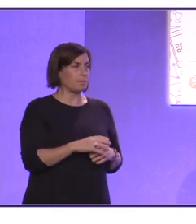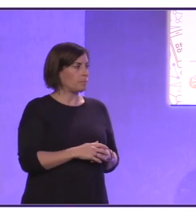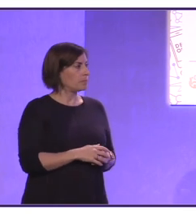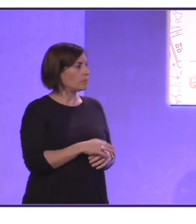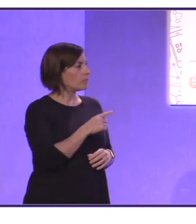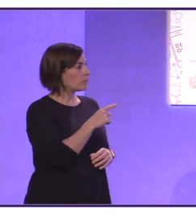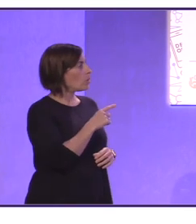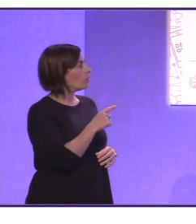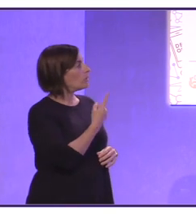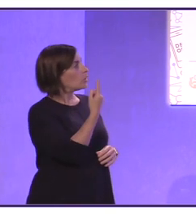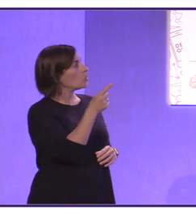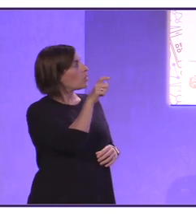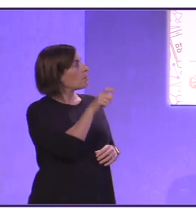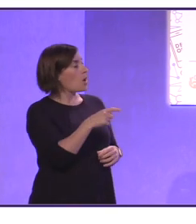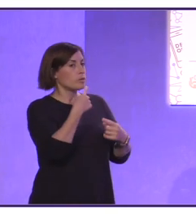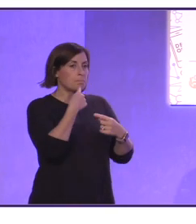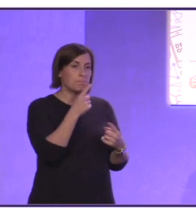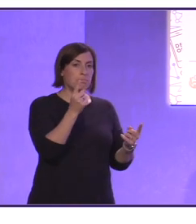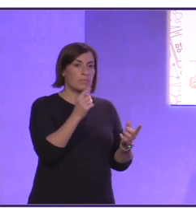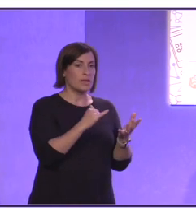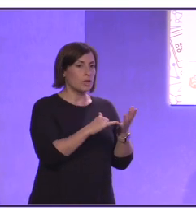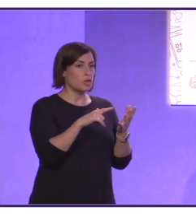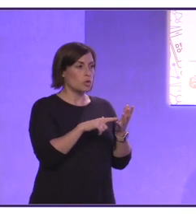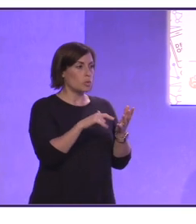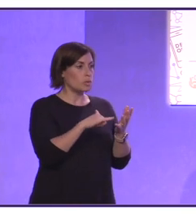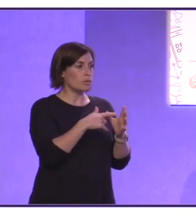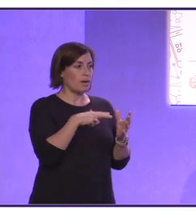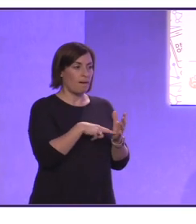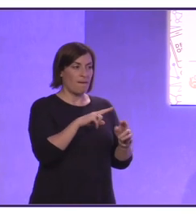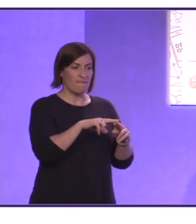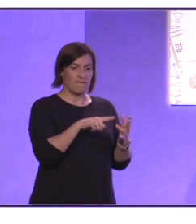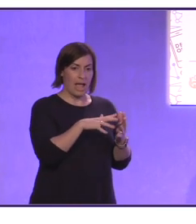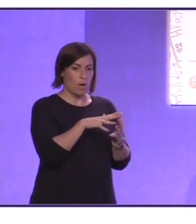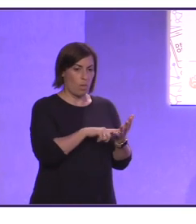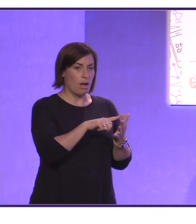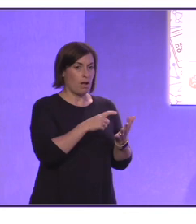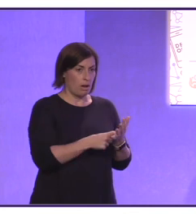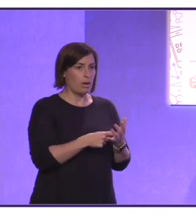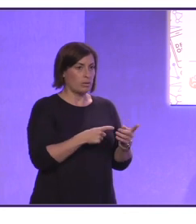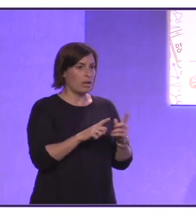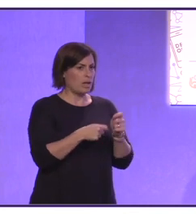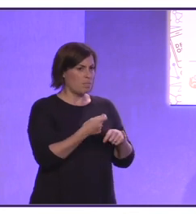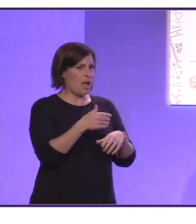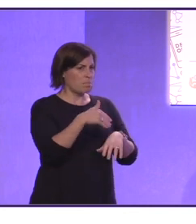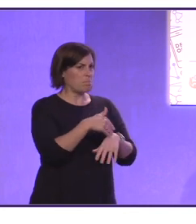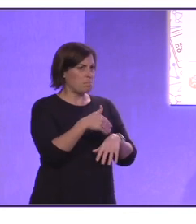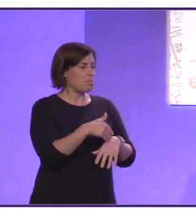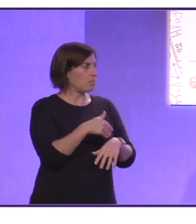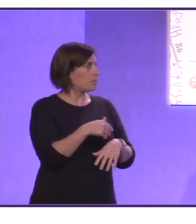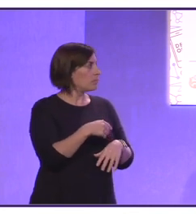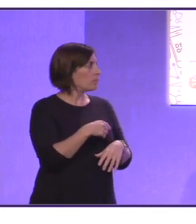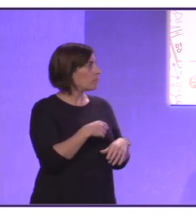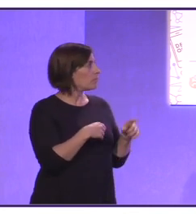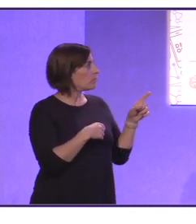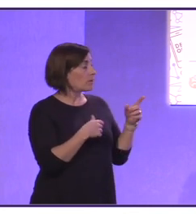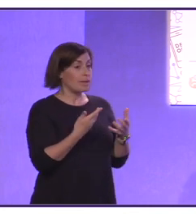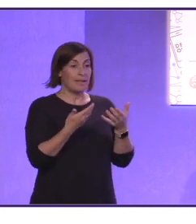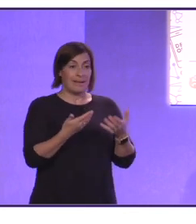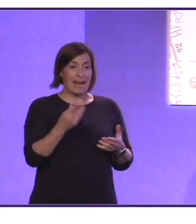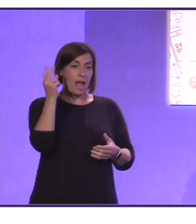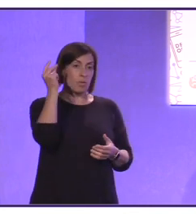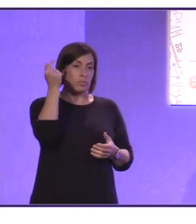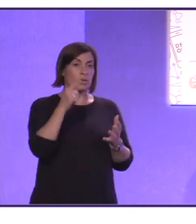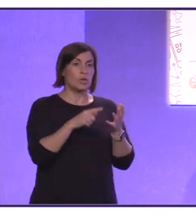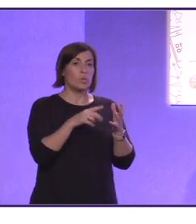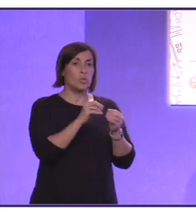this organization. And it had quite a lot of fairly dire implications. I can't get into an Uber now without thinking about